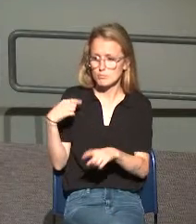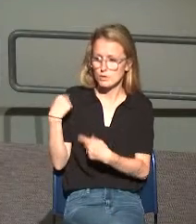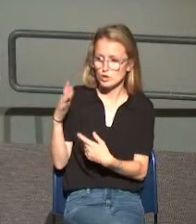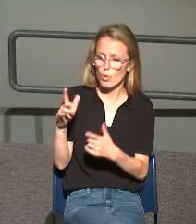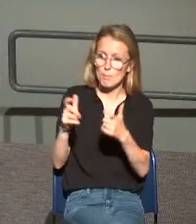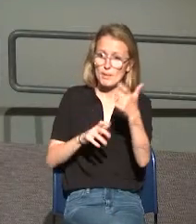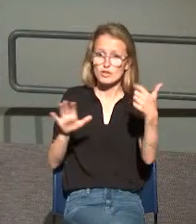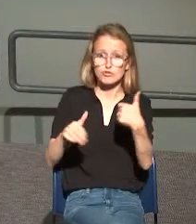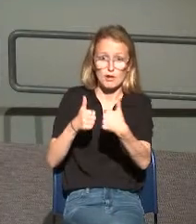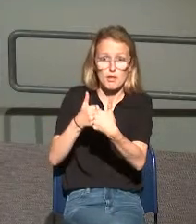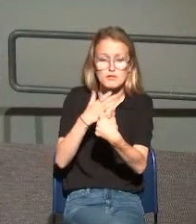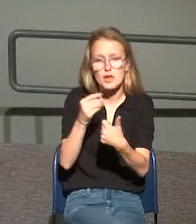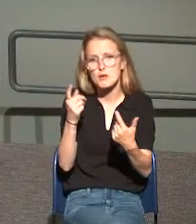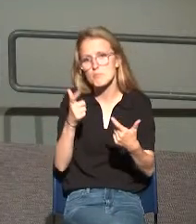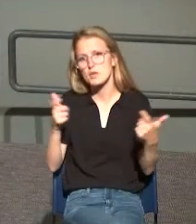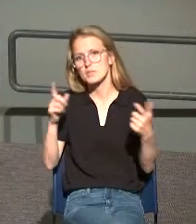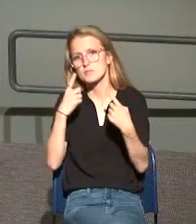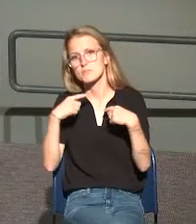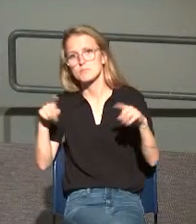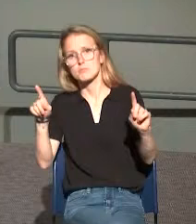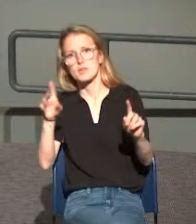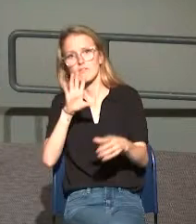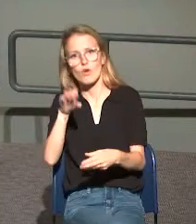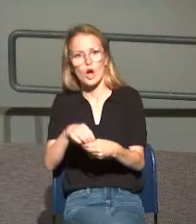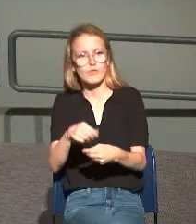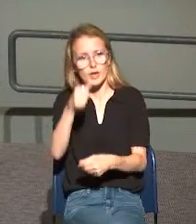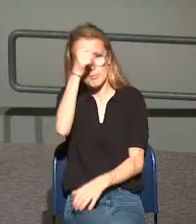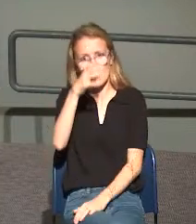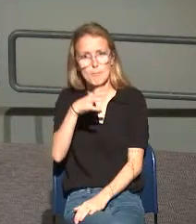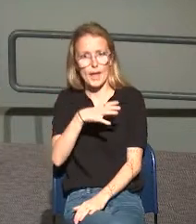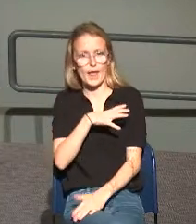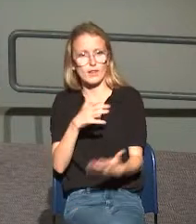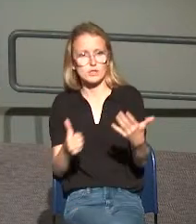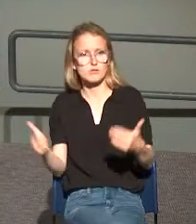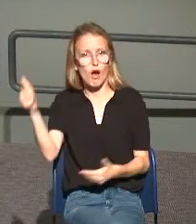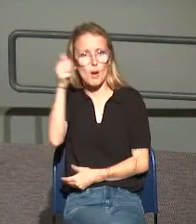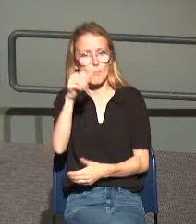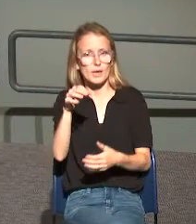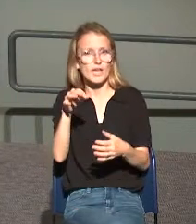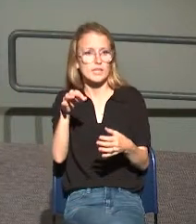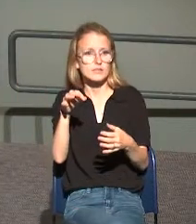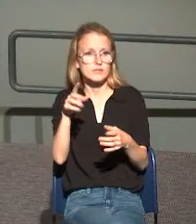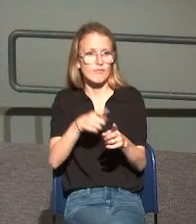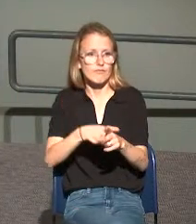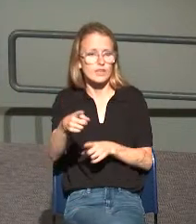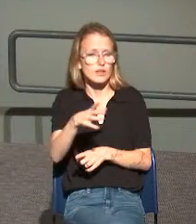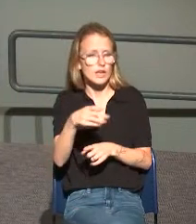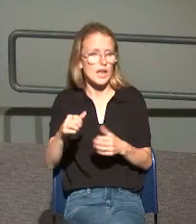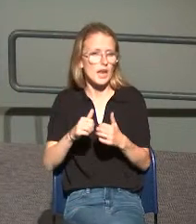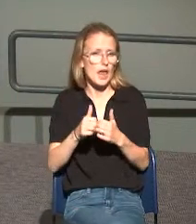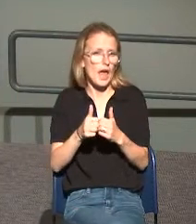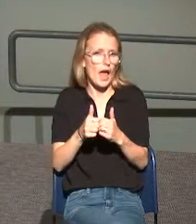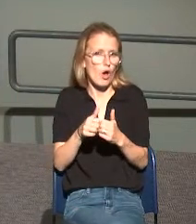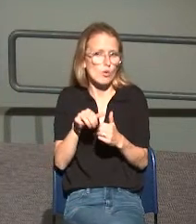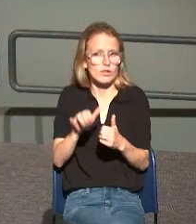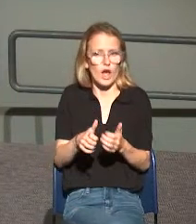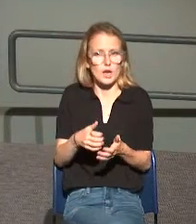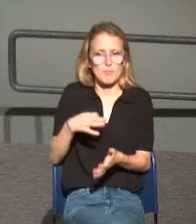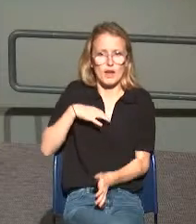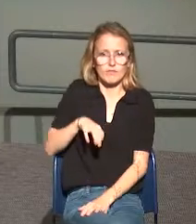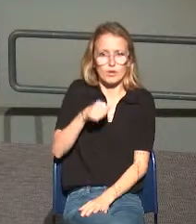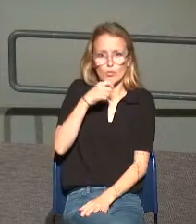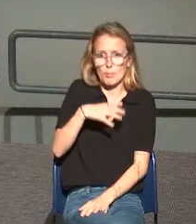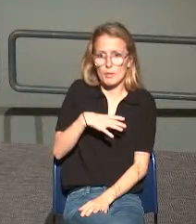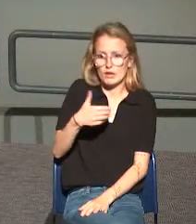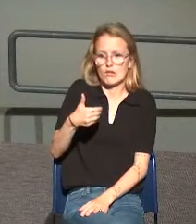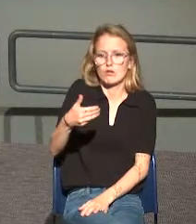greatest accomplishment as a woman in a male-dominated field, and how has that led to the next generation of women aviators having an easier step up?